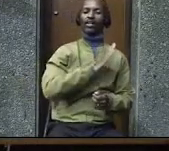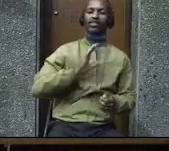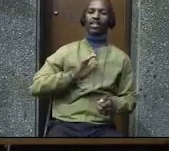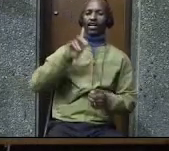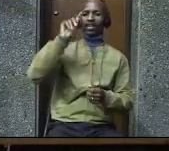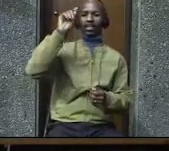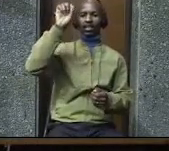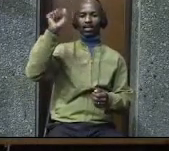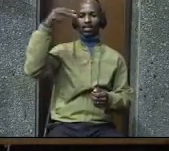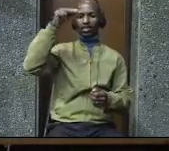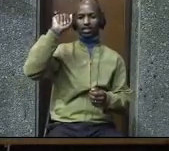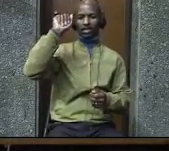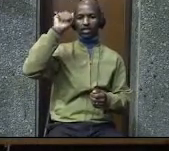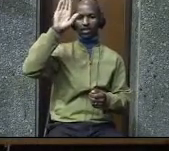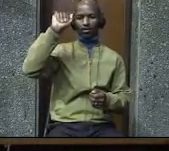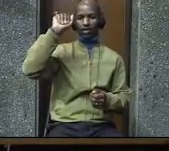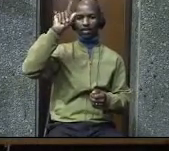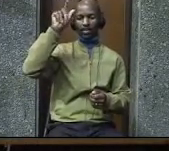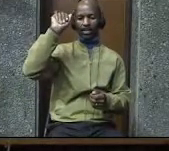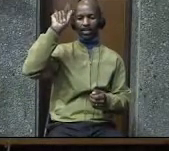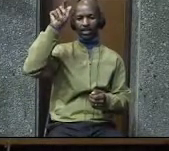Chabalala.